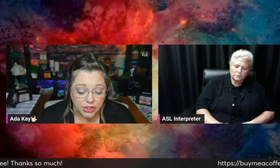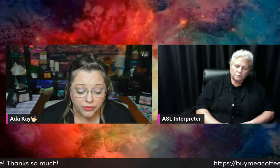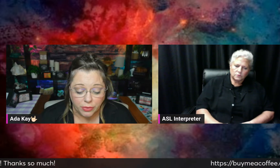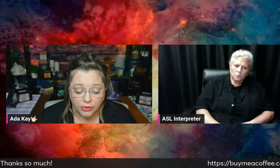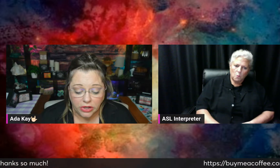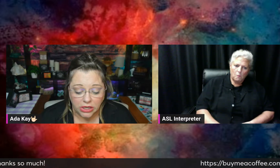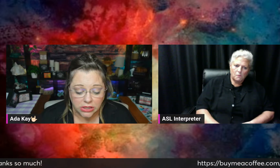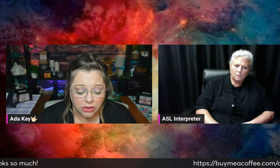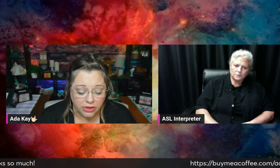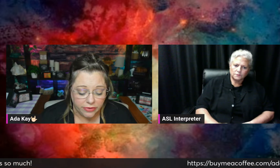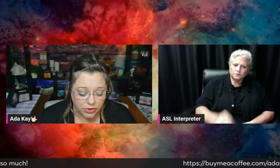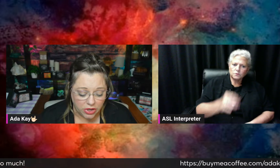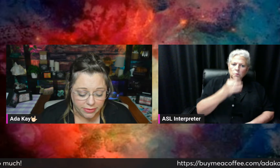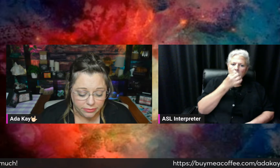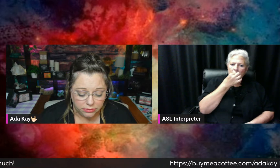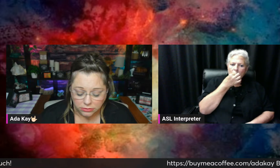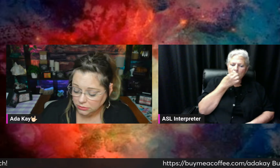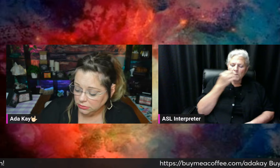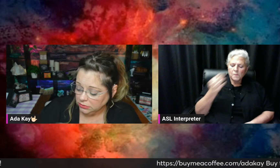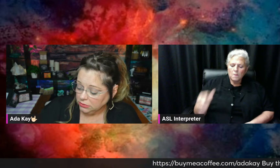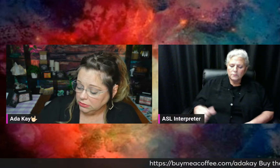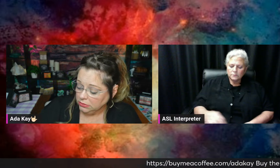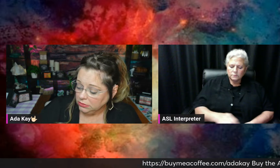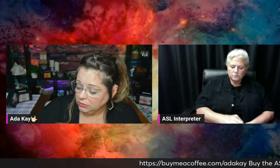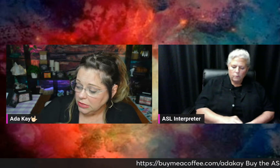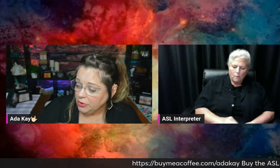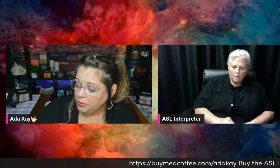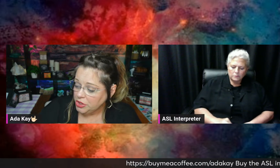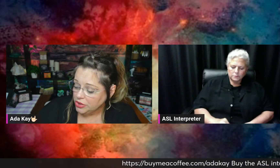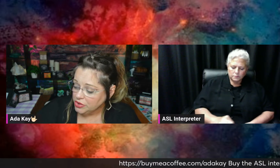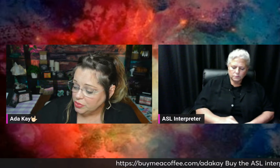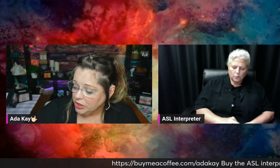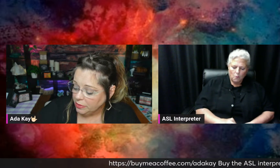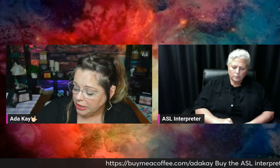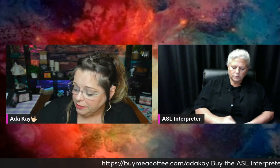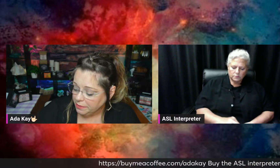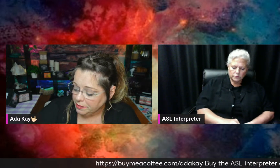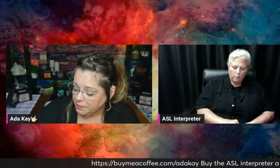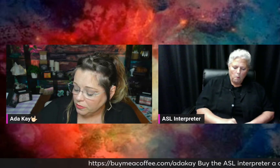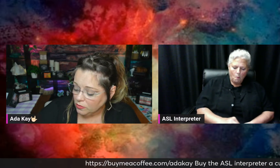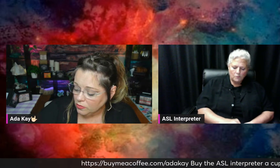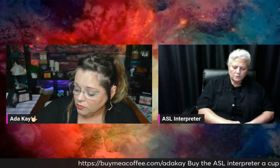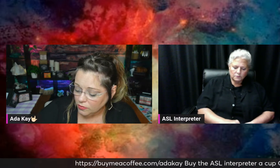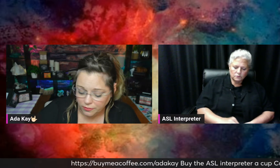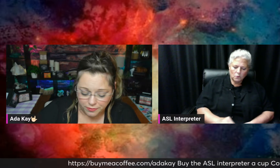I guess you're from the Phoenix. I'll give it a try. I'm going to put you on speaker, babe.